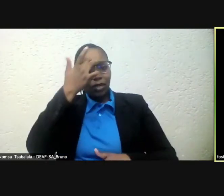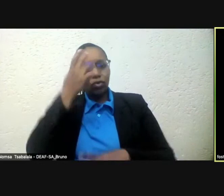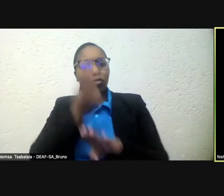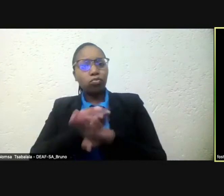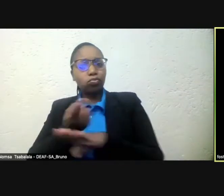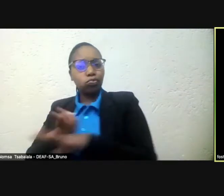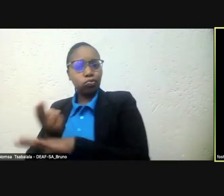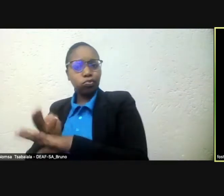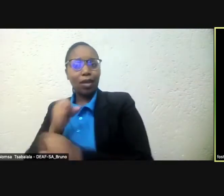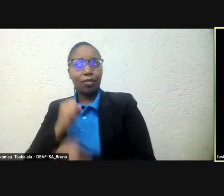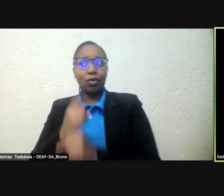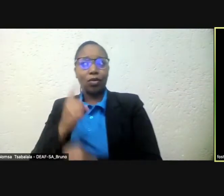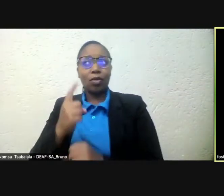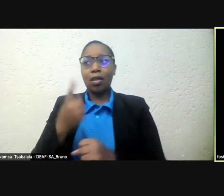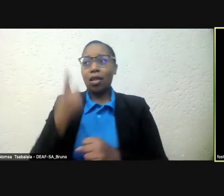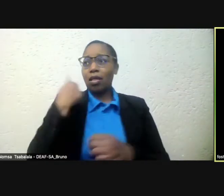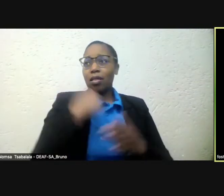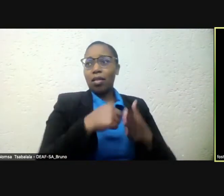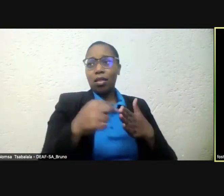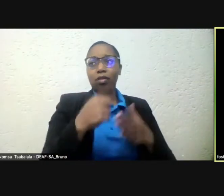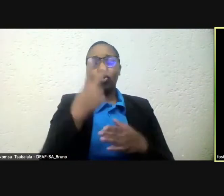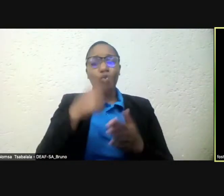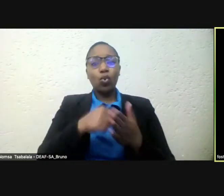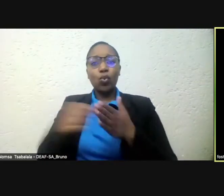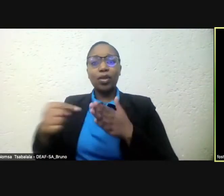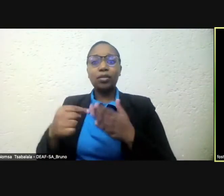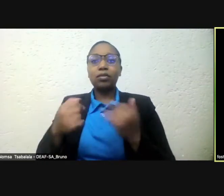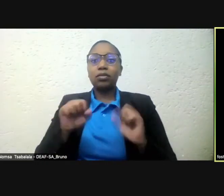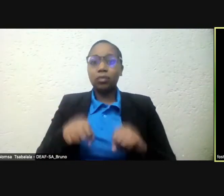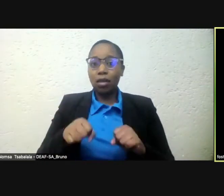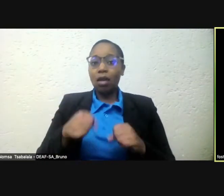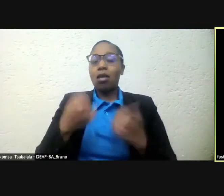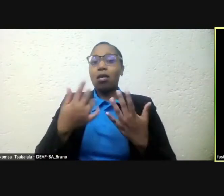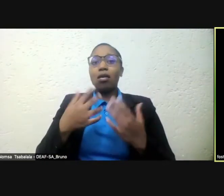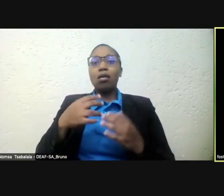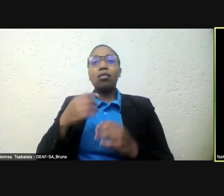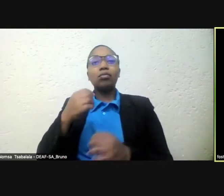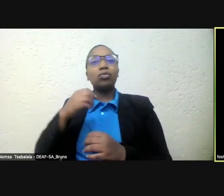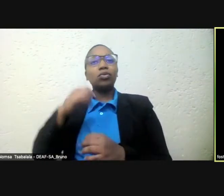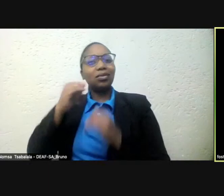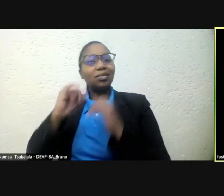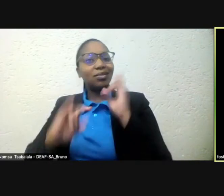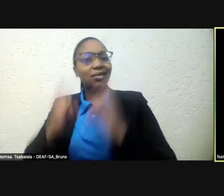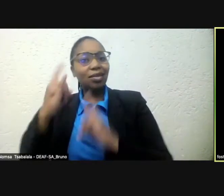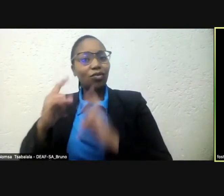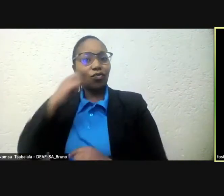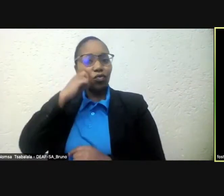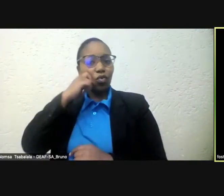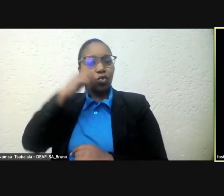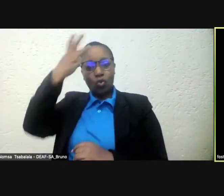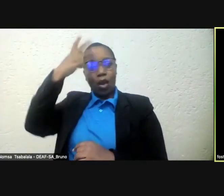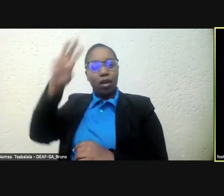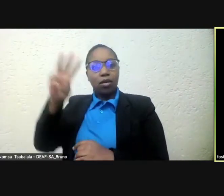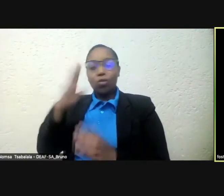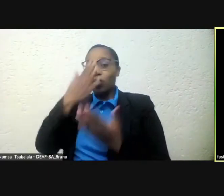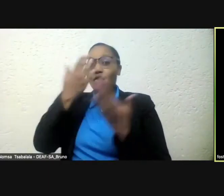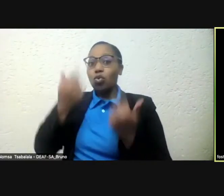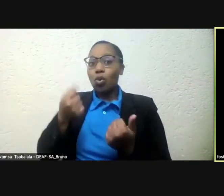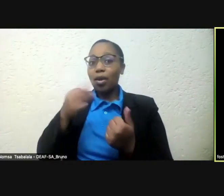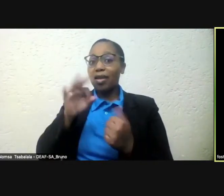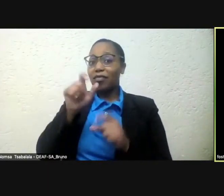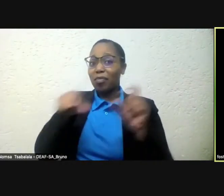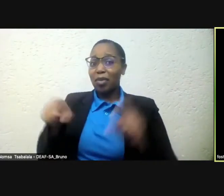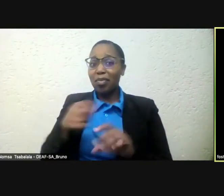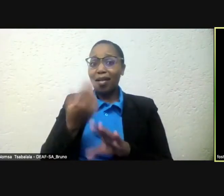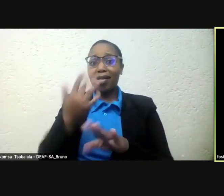2 weeks, of which 23 were in Tshwane. We don't know if these people have died of